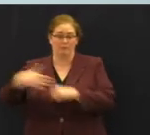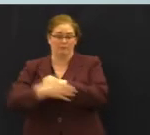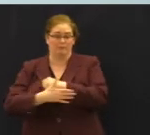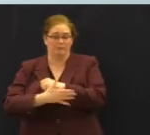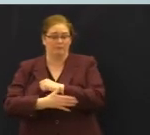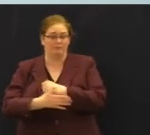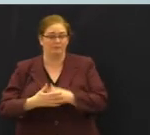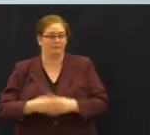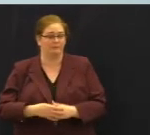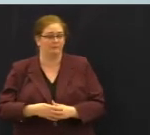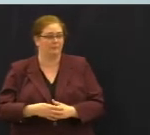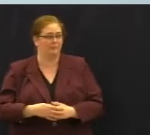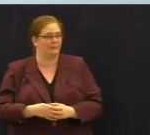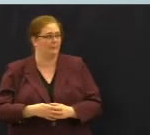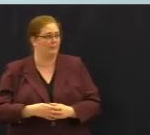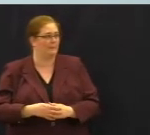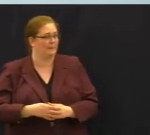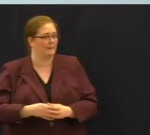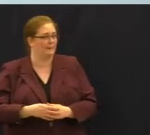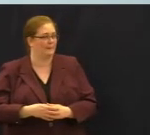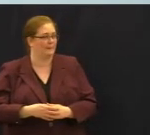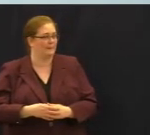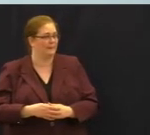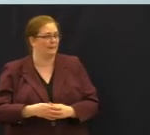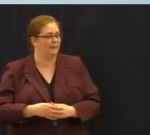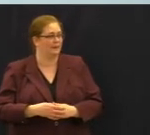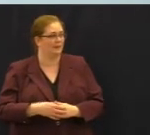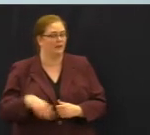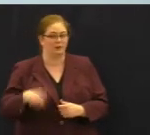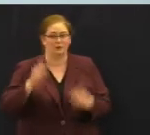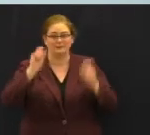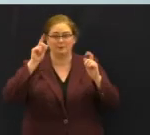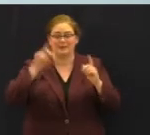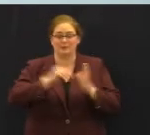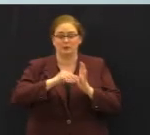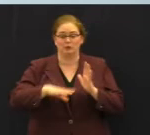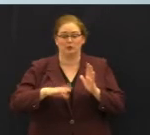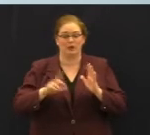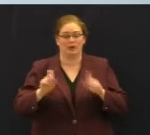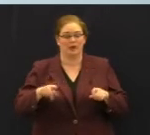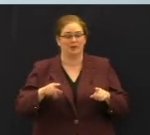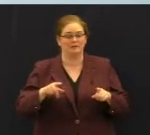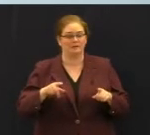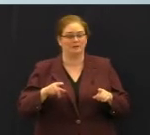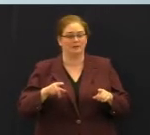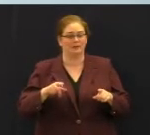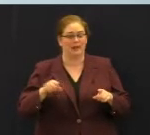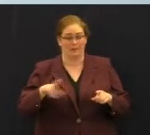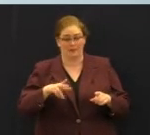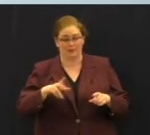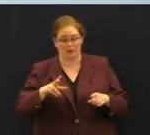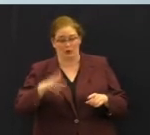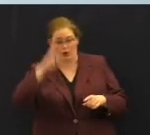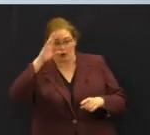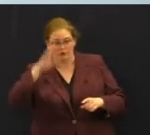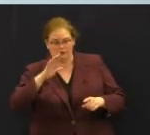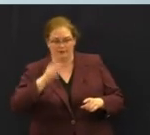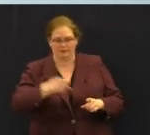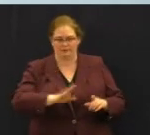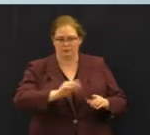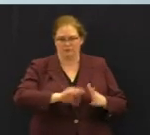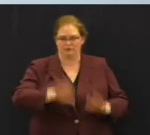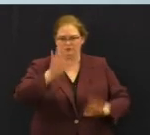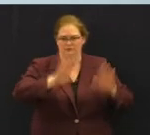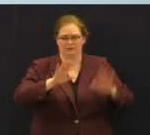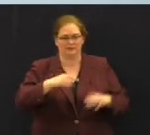wanted. I used to surprise my students when I'd ask them how many of them were Irish, and their hands would go up. And I'd say, I'd